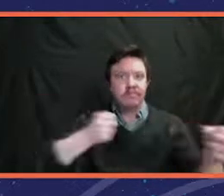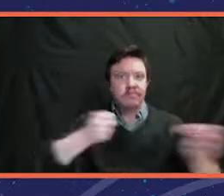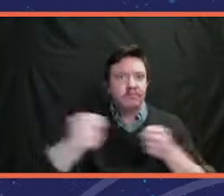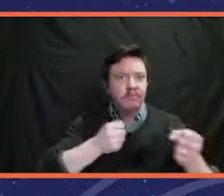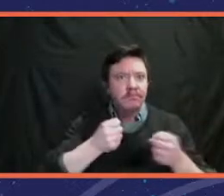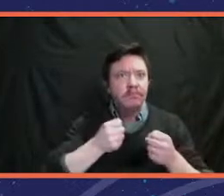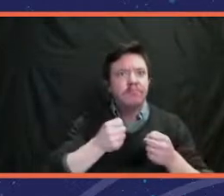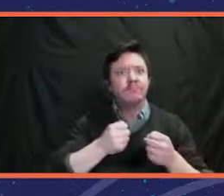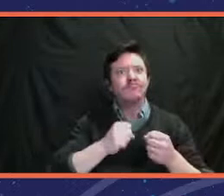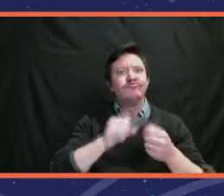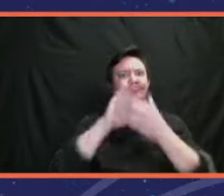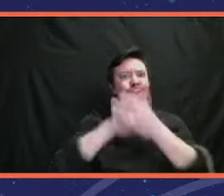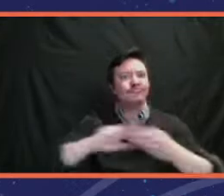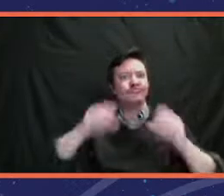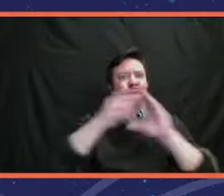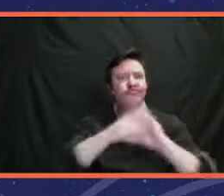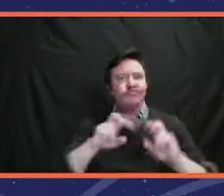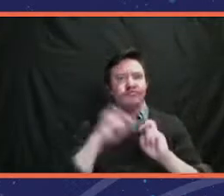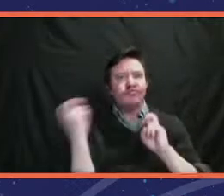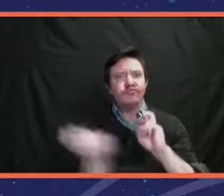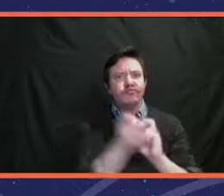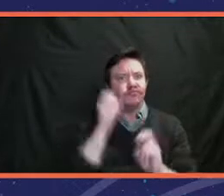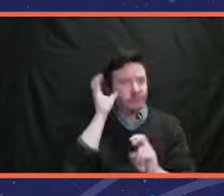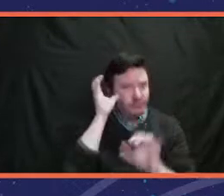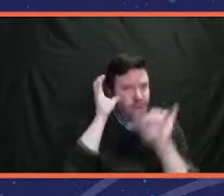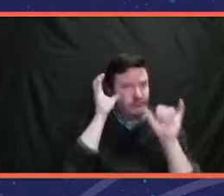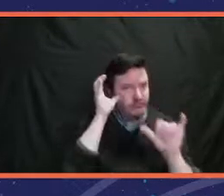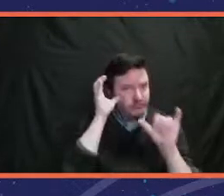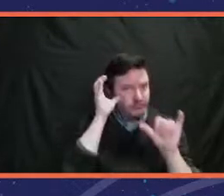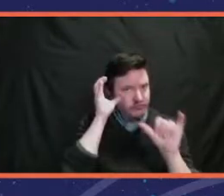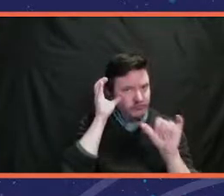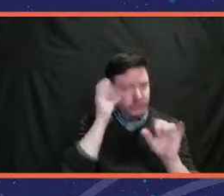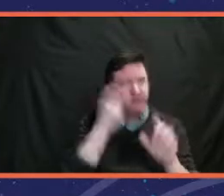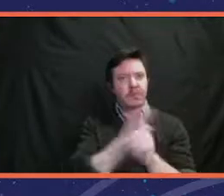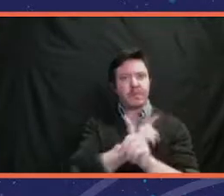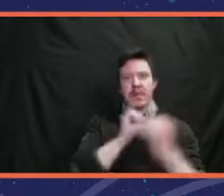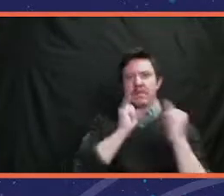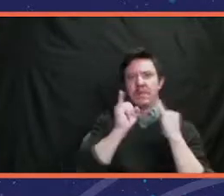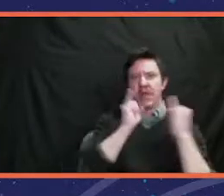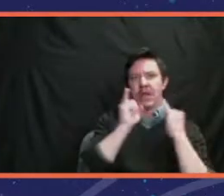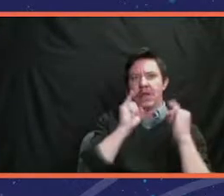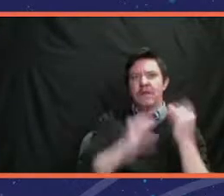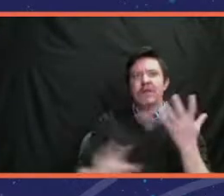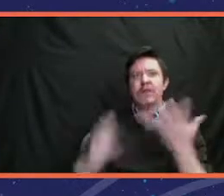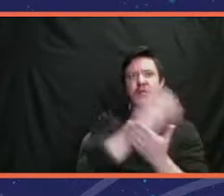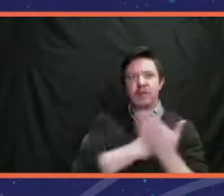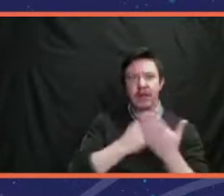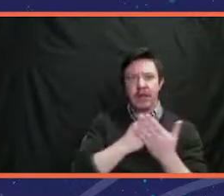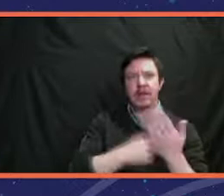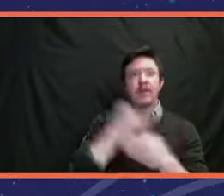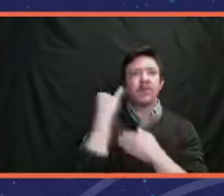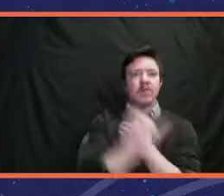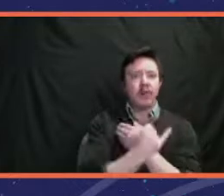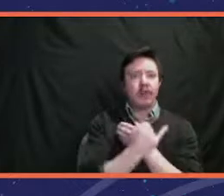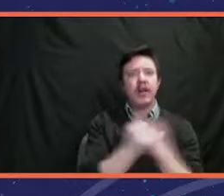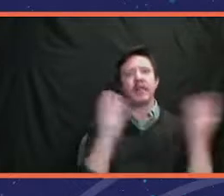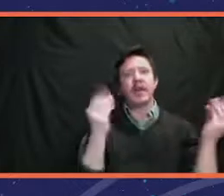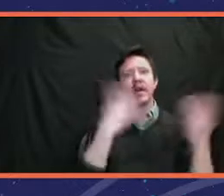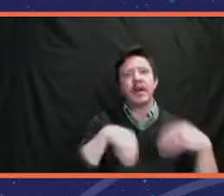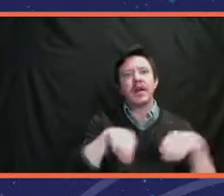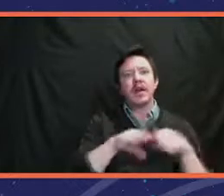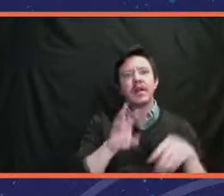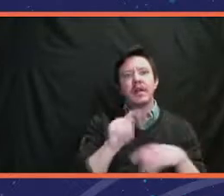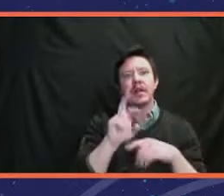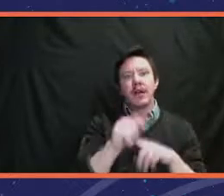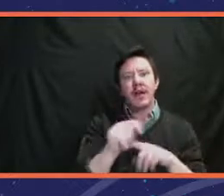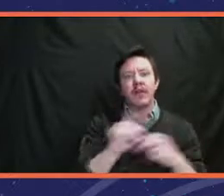stories, audio stories, from the interviews we had collected from projects like land trusts, permanent real estate